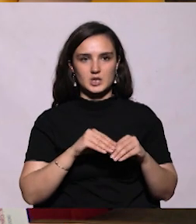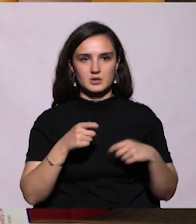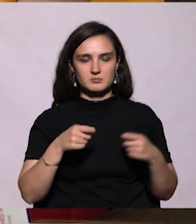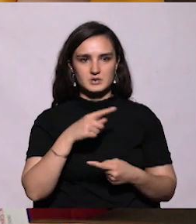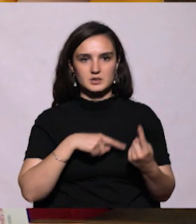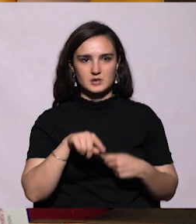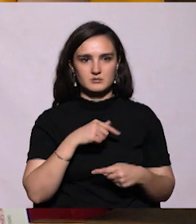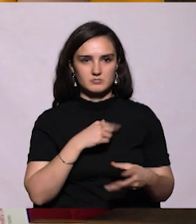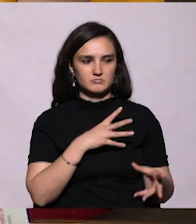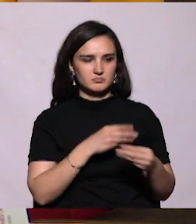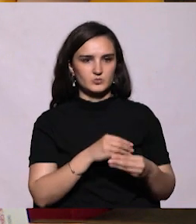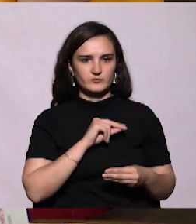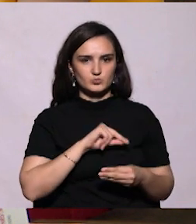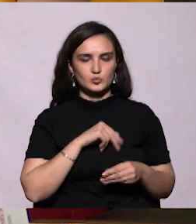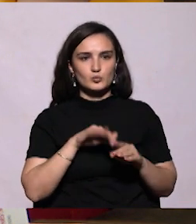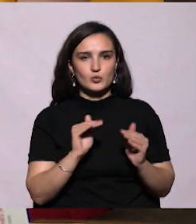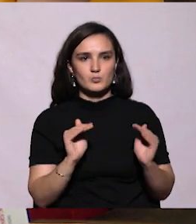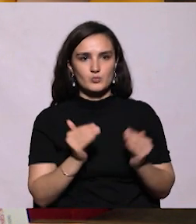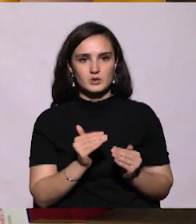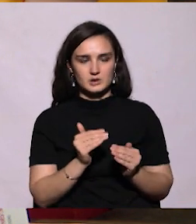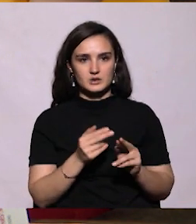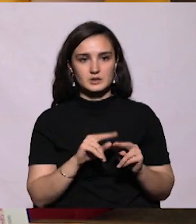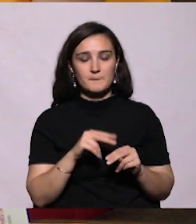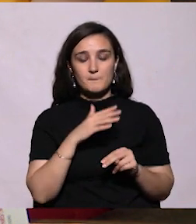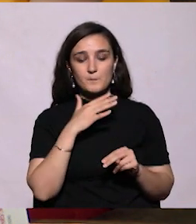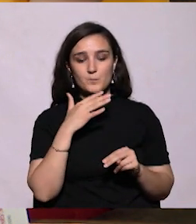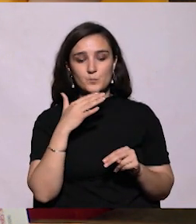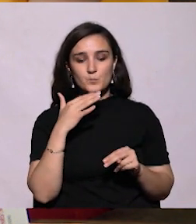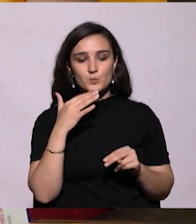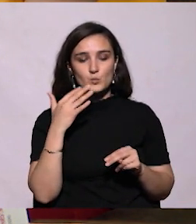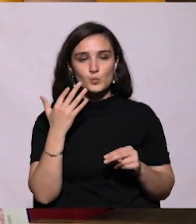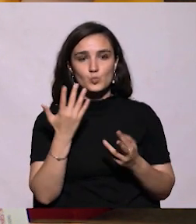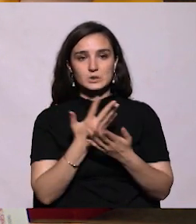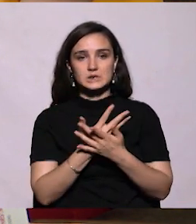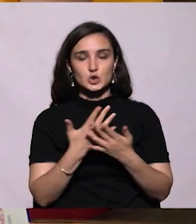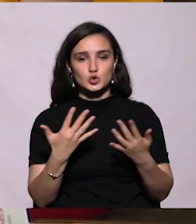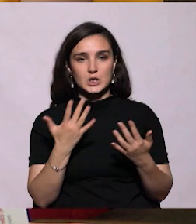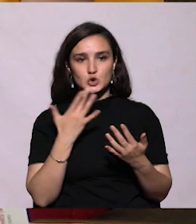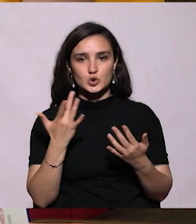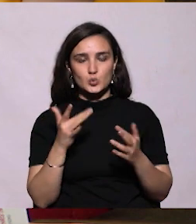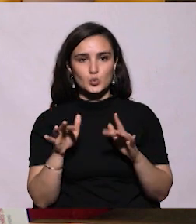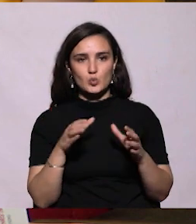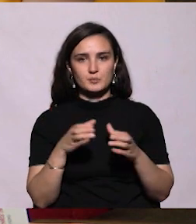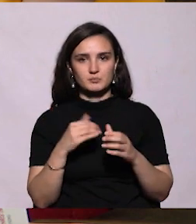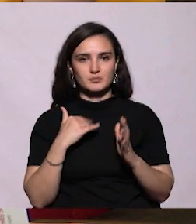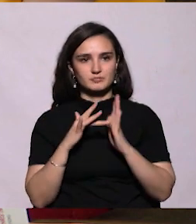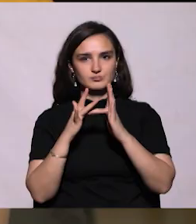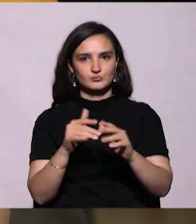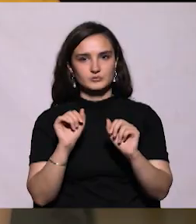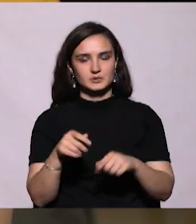work with my friends and family, or multinational company, therefore I could travel. What about you, Miss